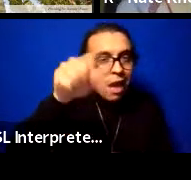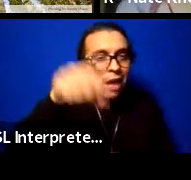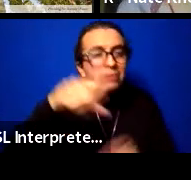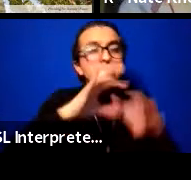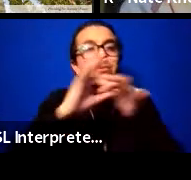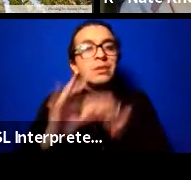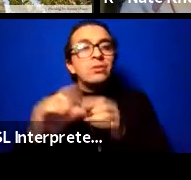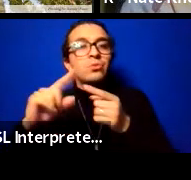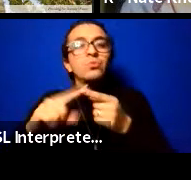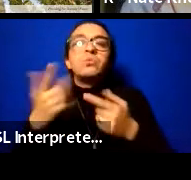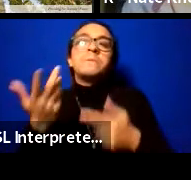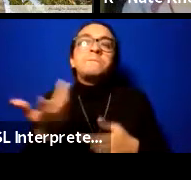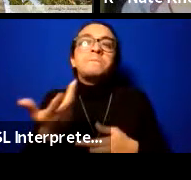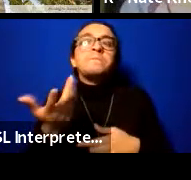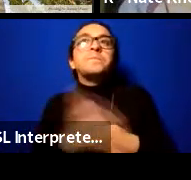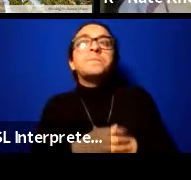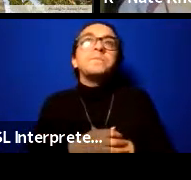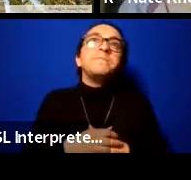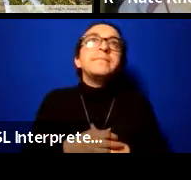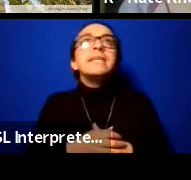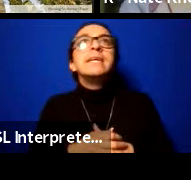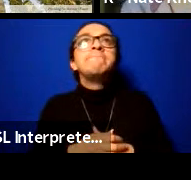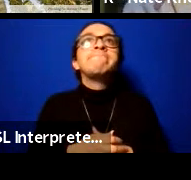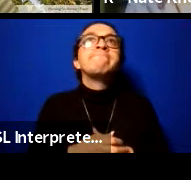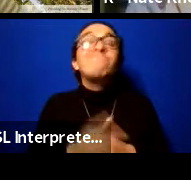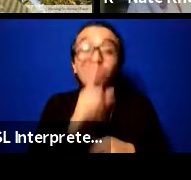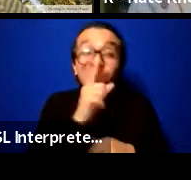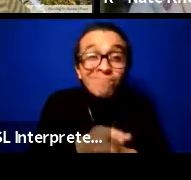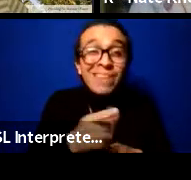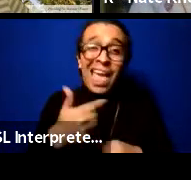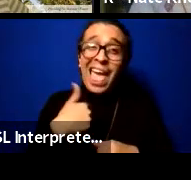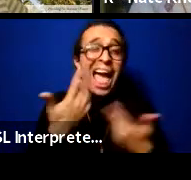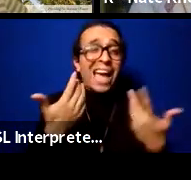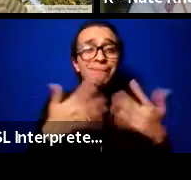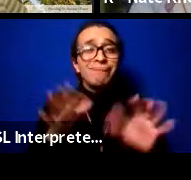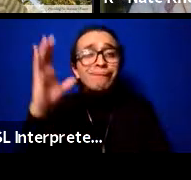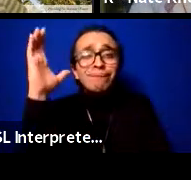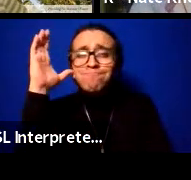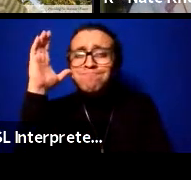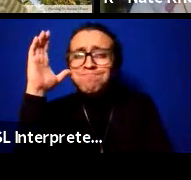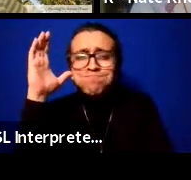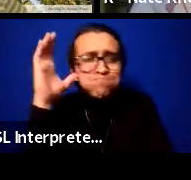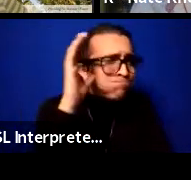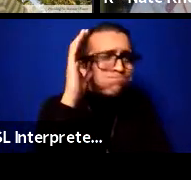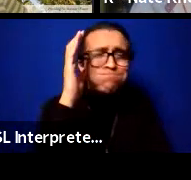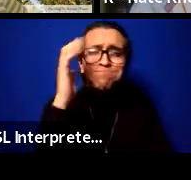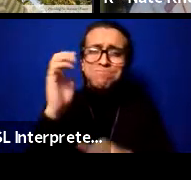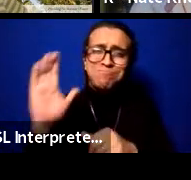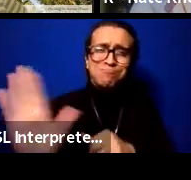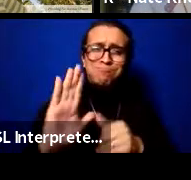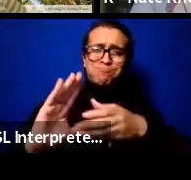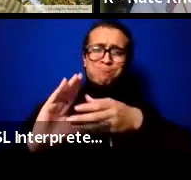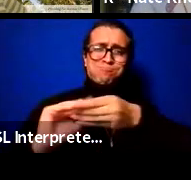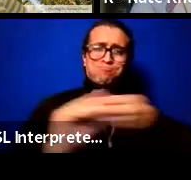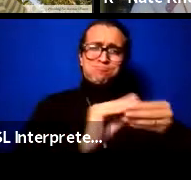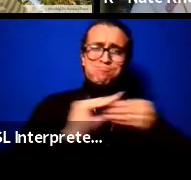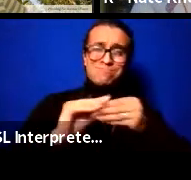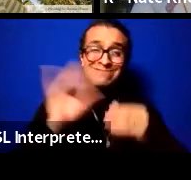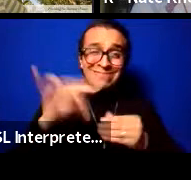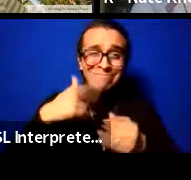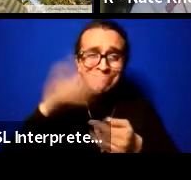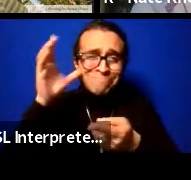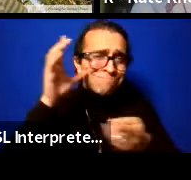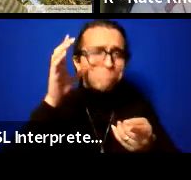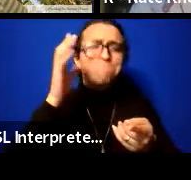totally think are, it was just so nice to hear and have this discussion about making these things, these meetings,